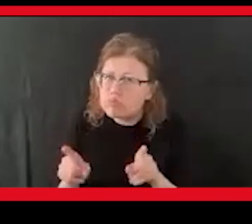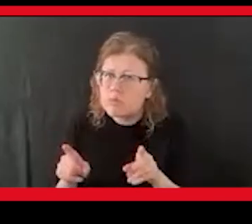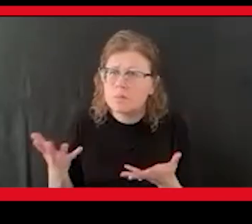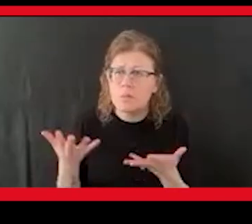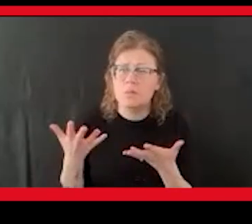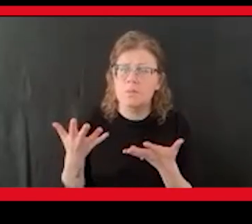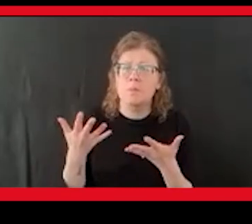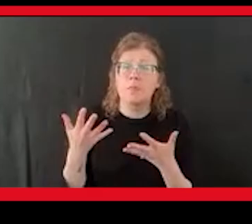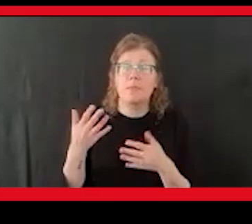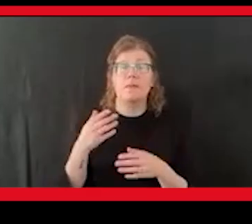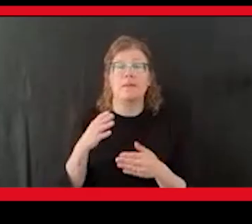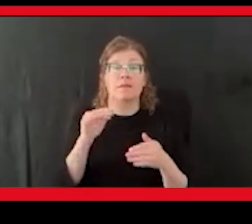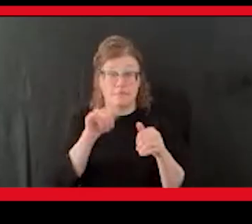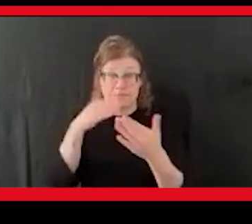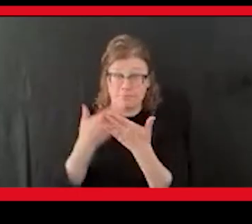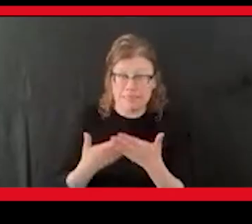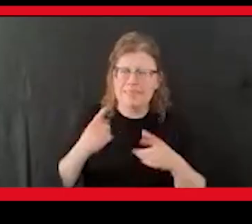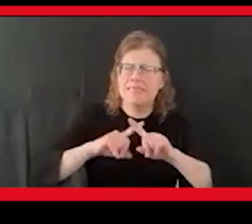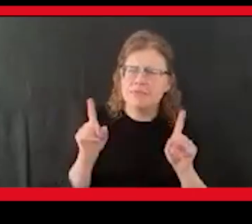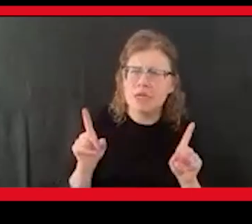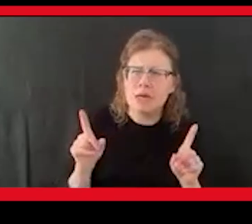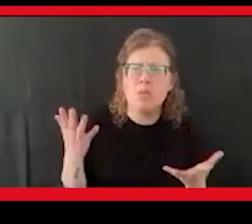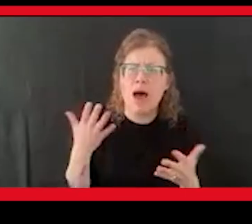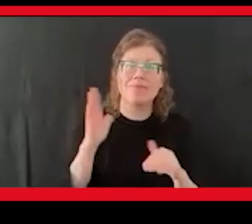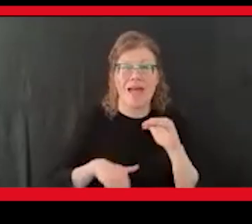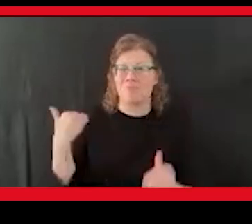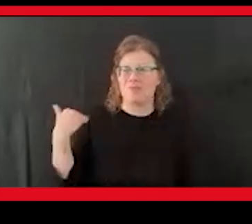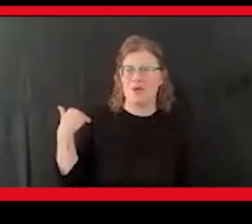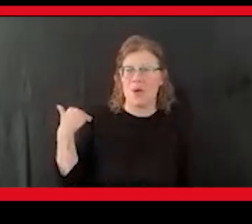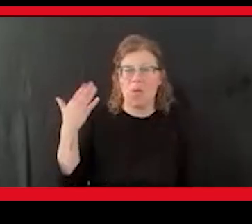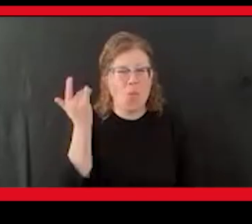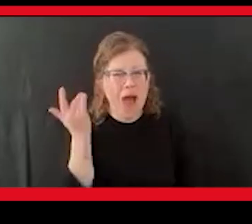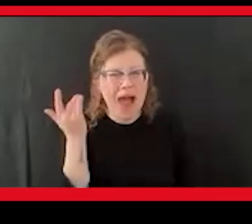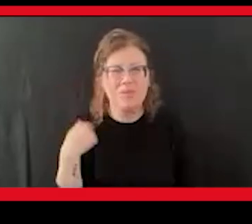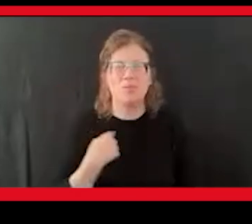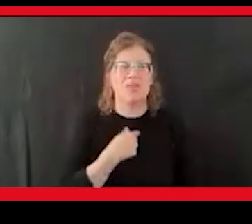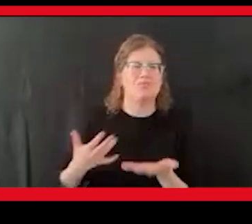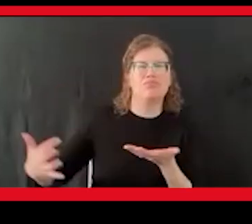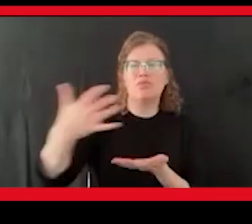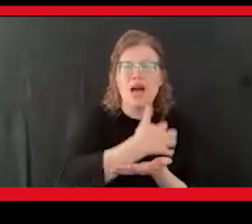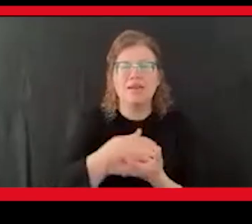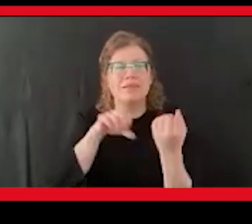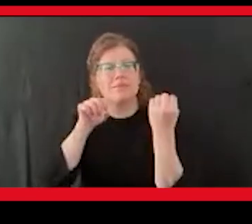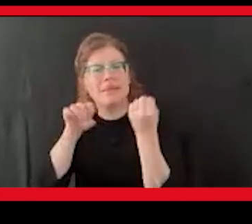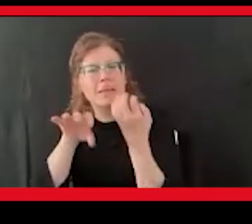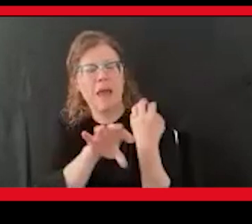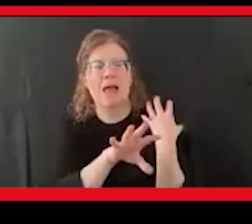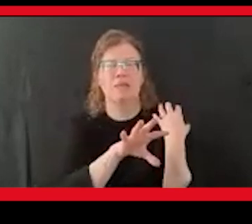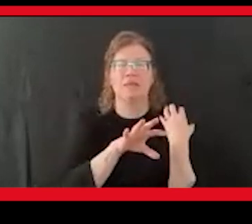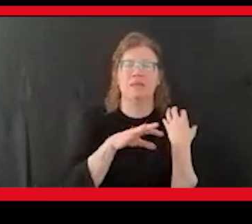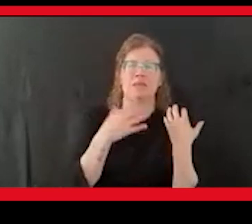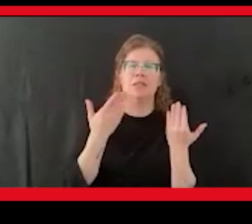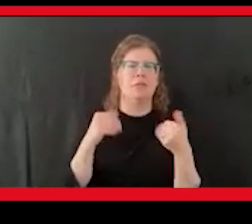to because we're constantly reviewing feedbacks, suggestions, and notes from surveys. This enables us